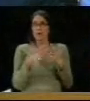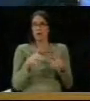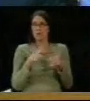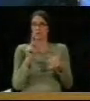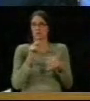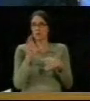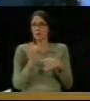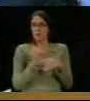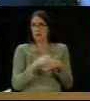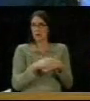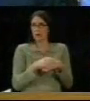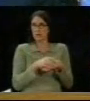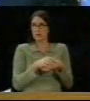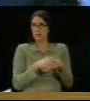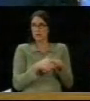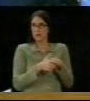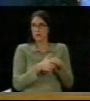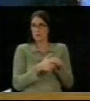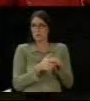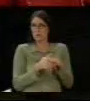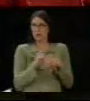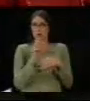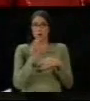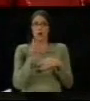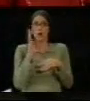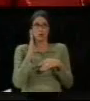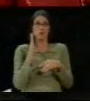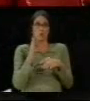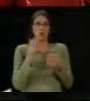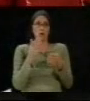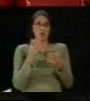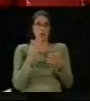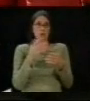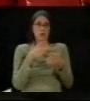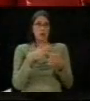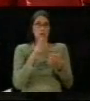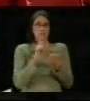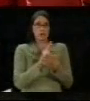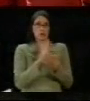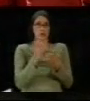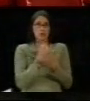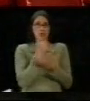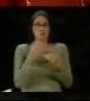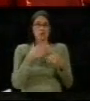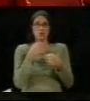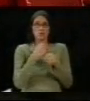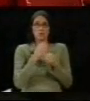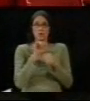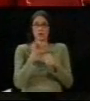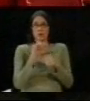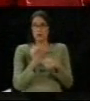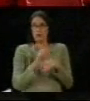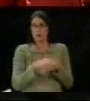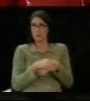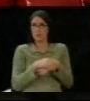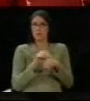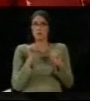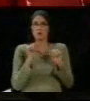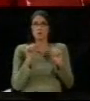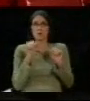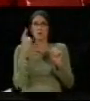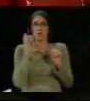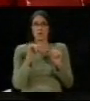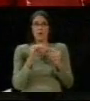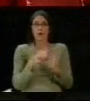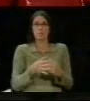Knox County. Well, you would lose the opportunity to create jobs. Yes. The ability for